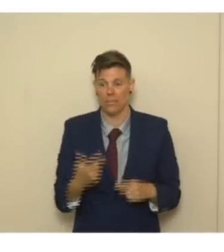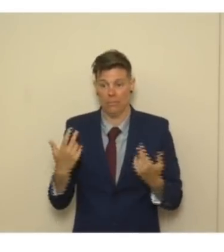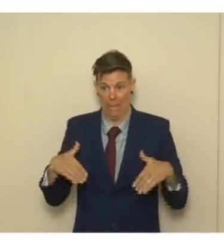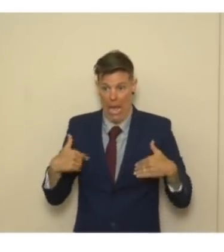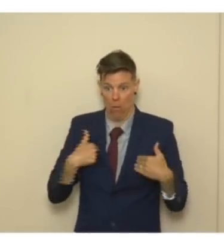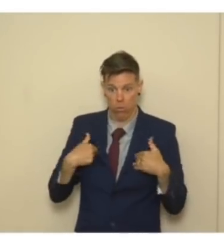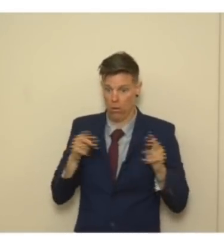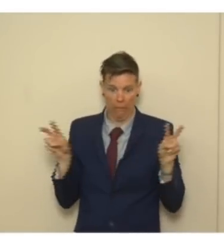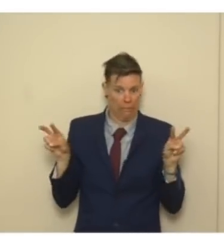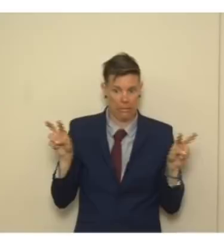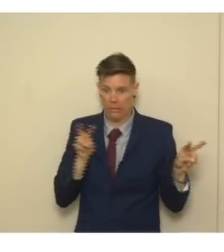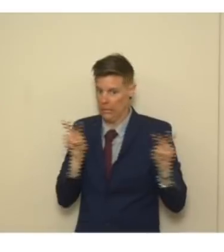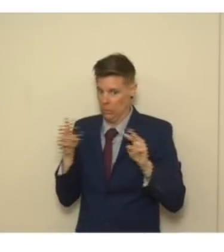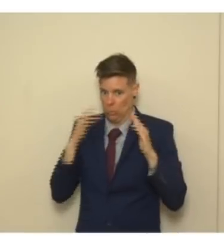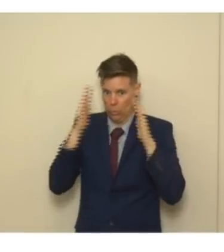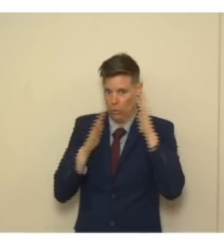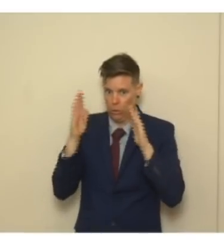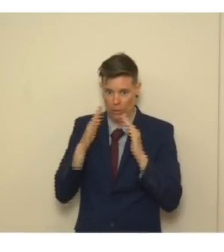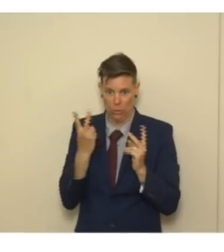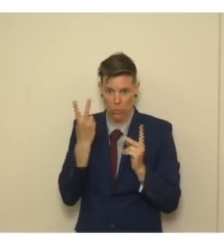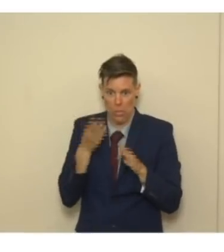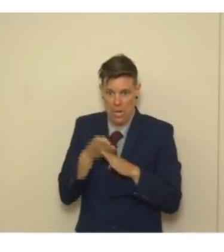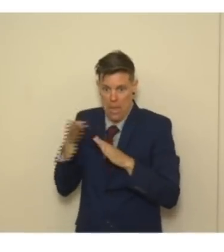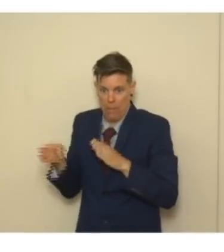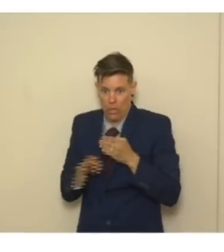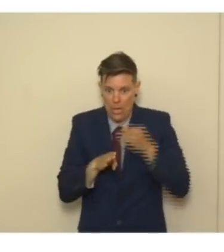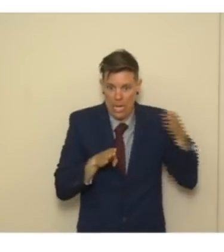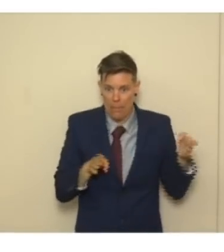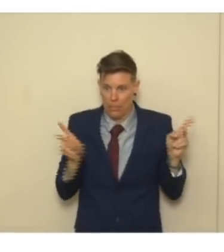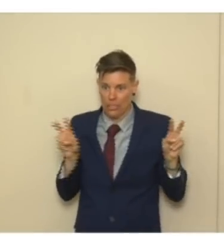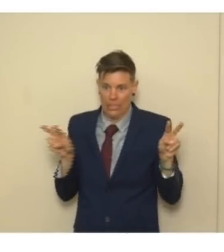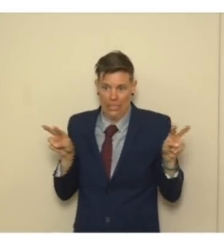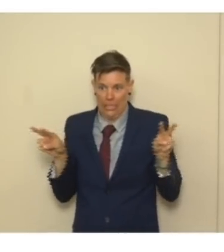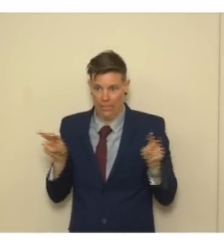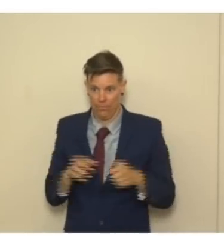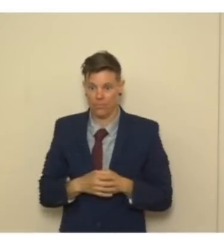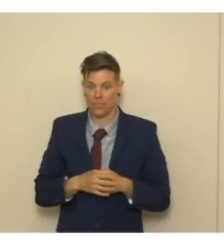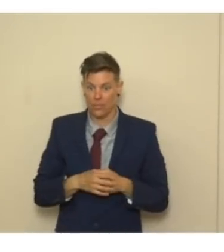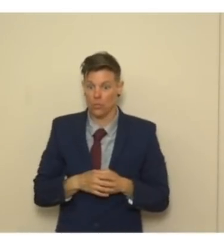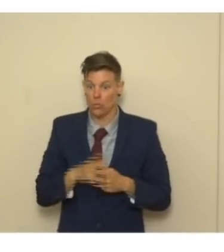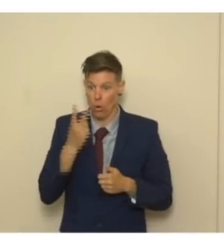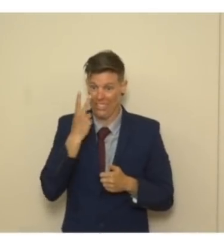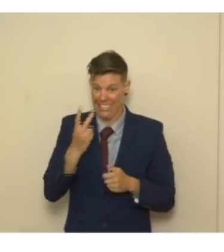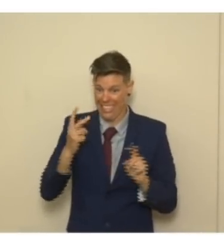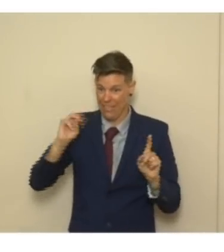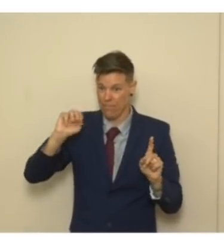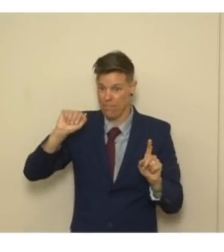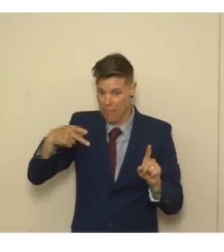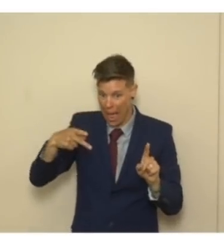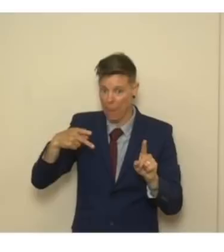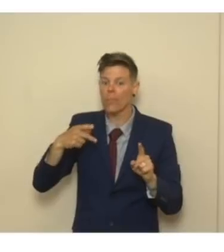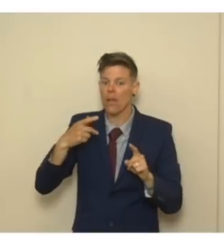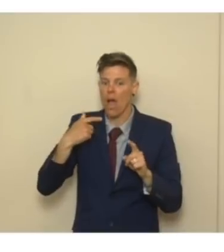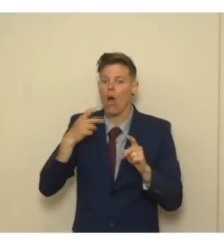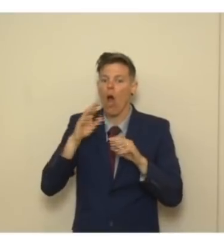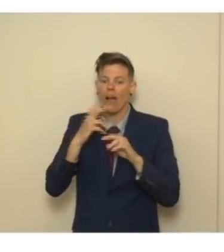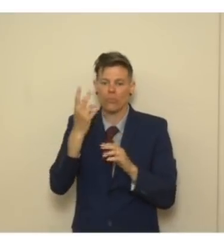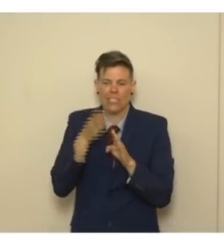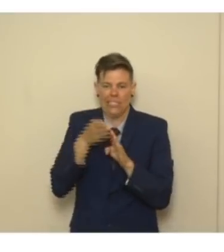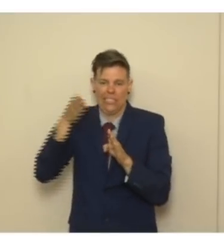masks map that you see on the left off a different website. So I'm not saying these two